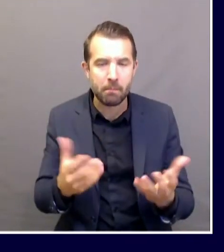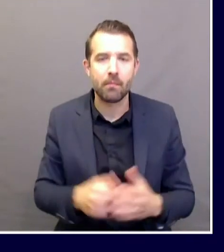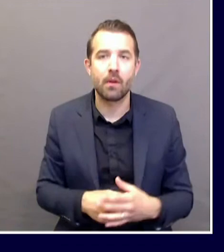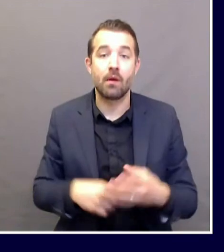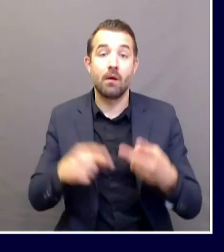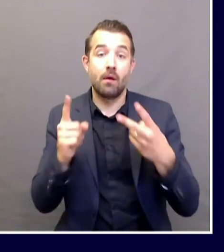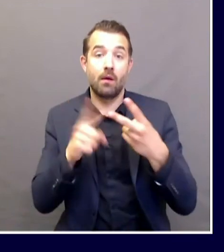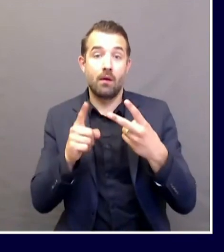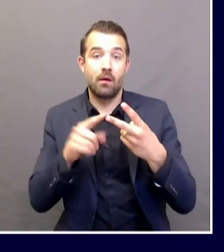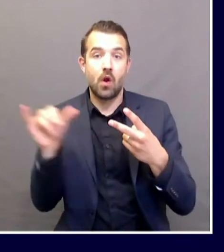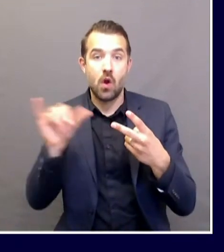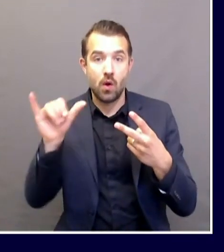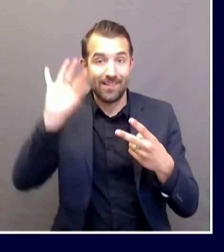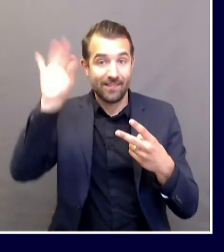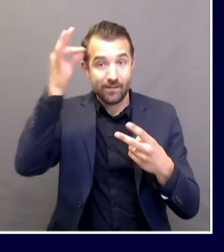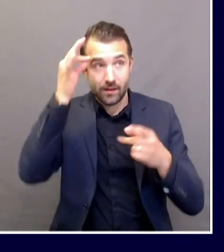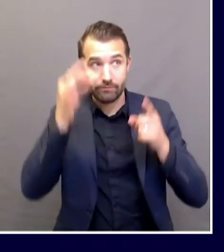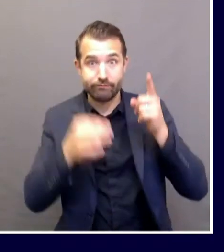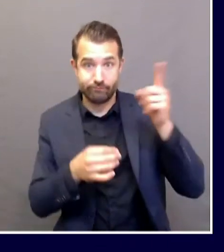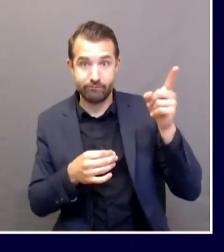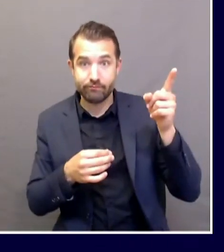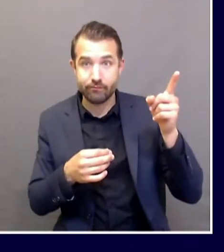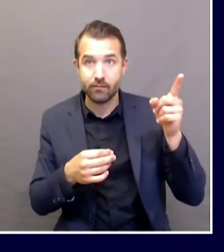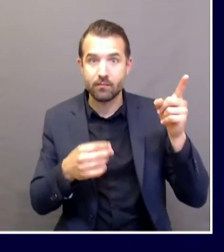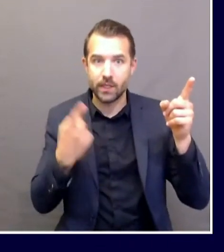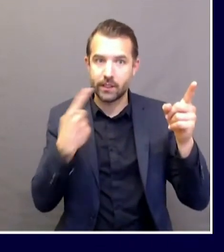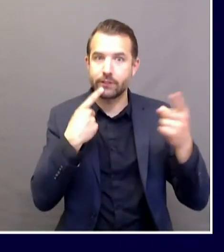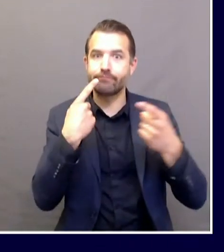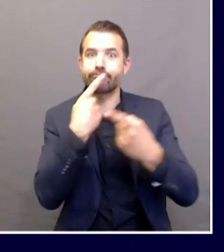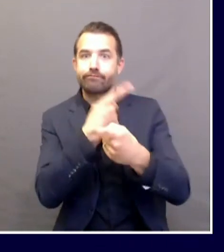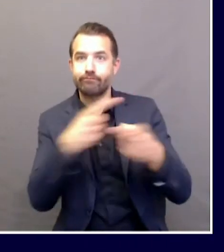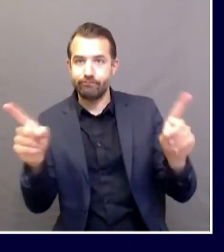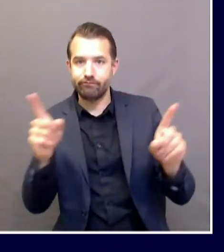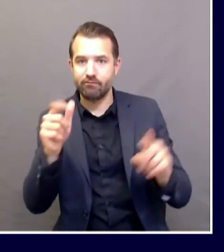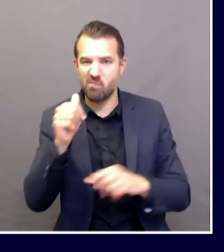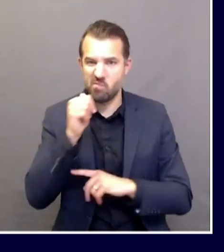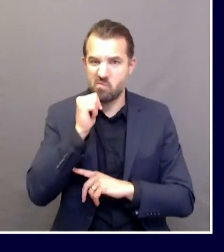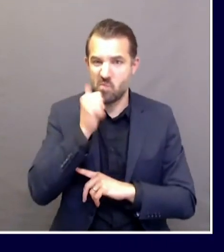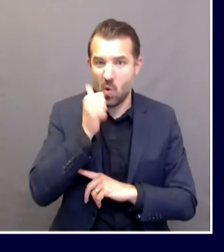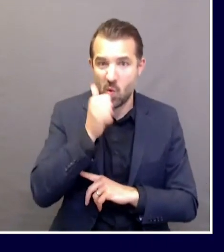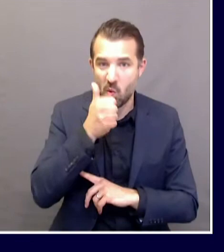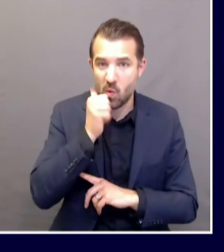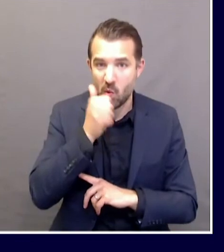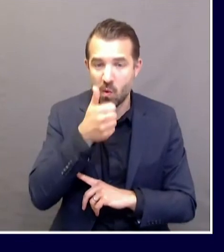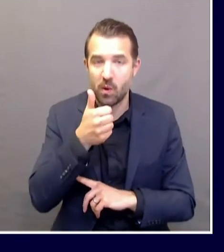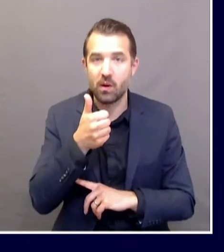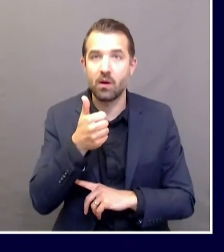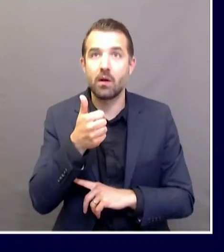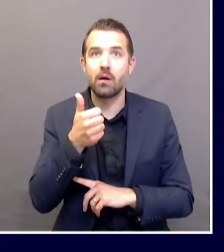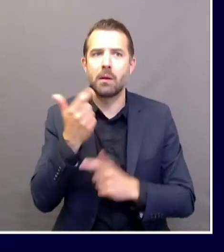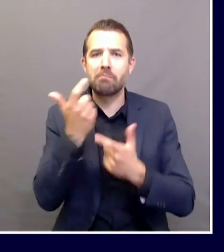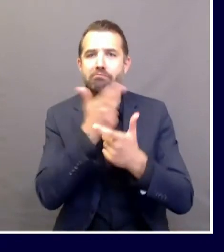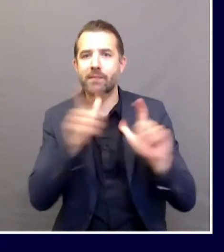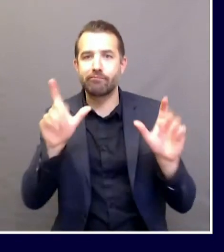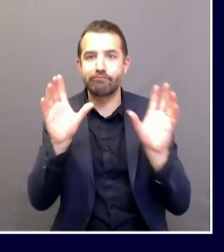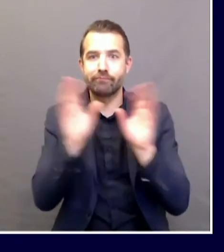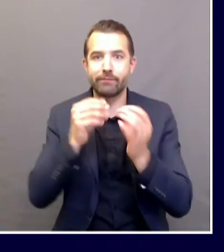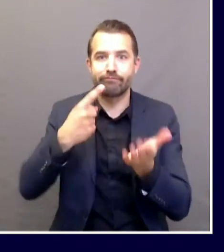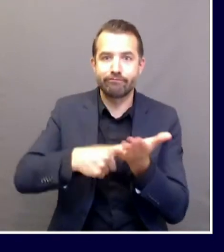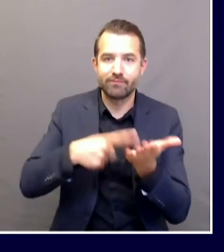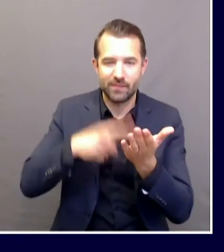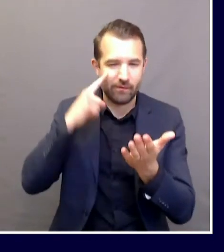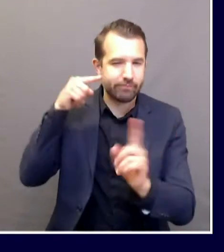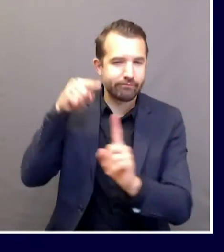feds decide tomorrow to lift the pause on the J&J, does that mean we'll get